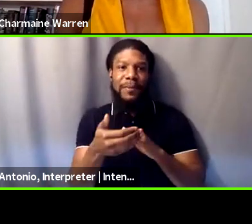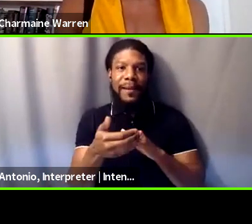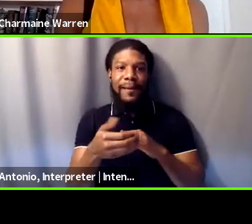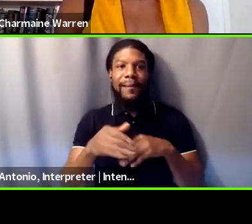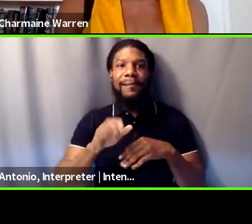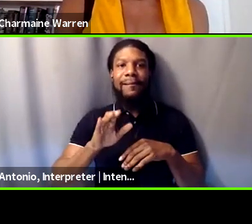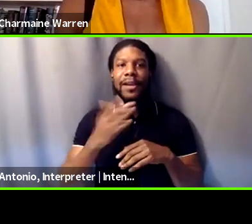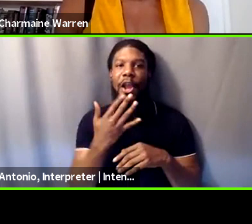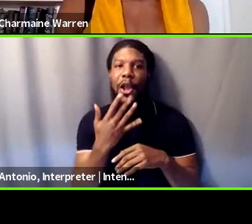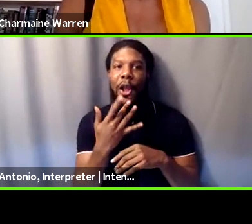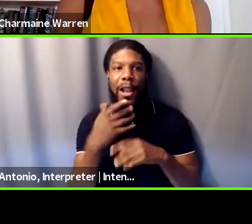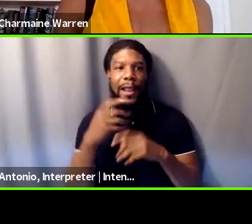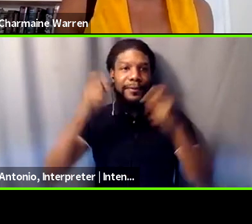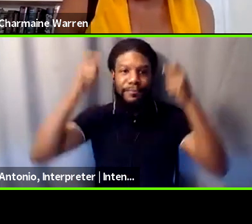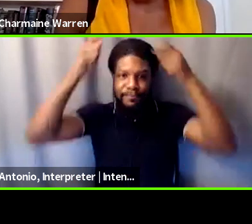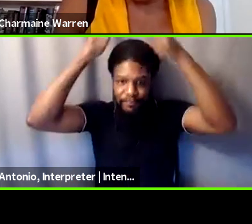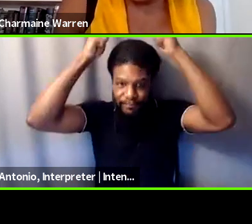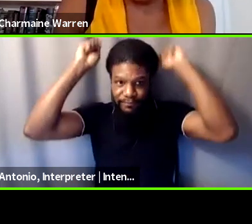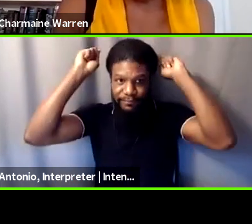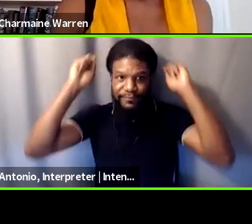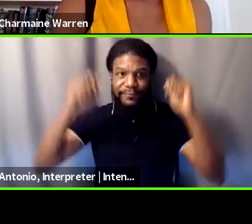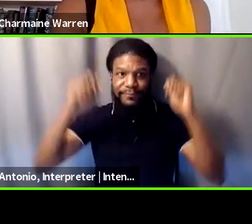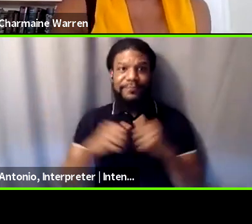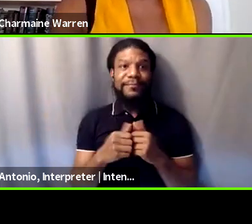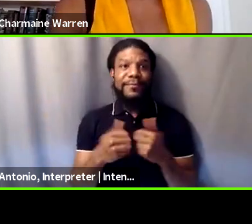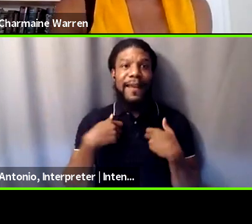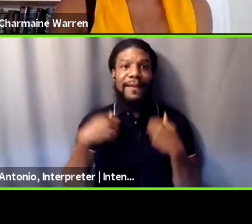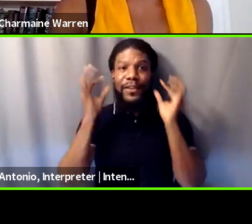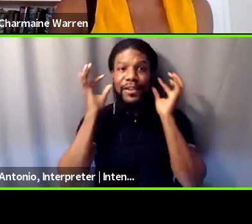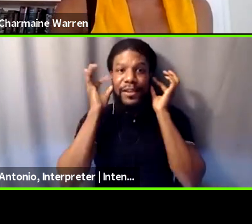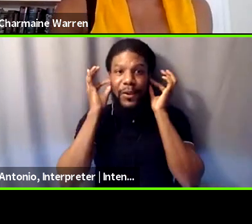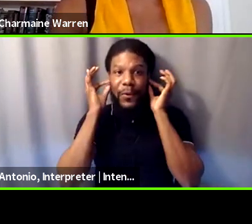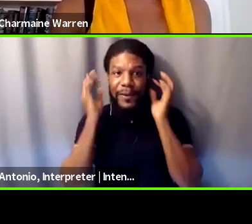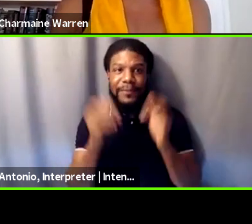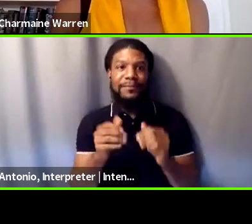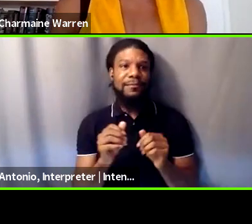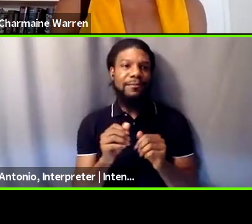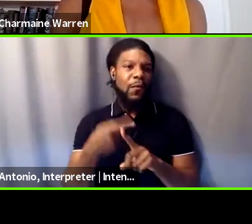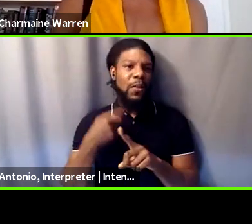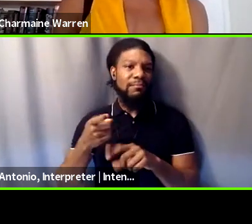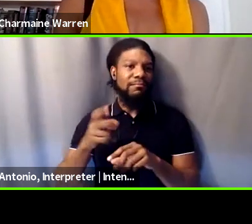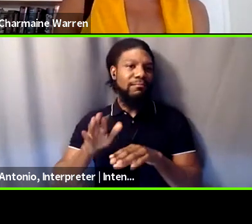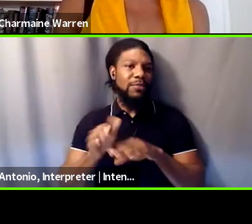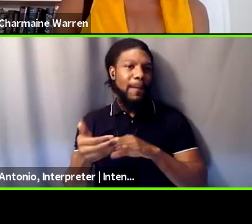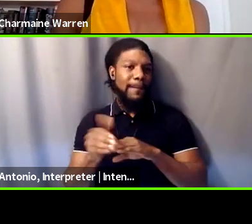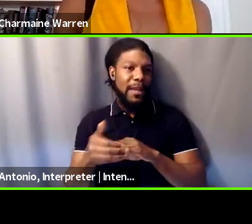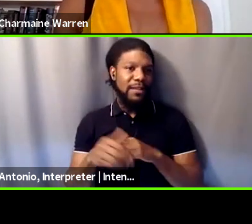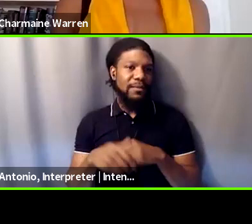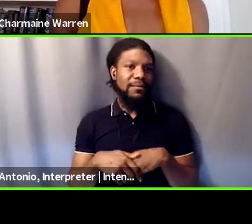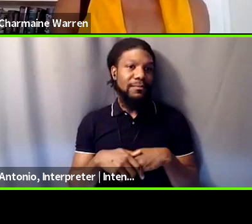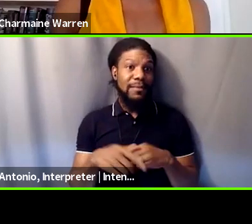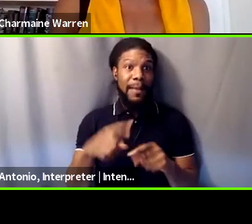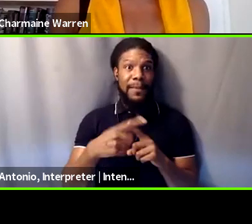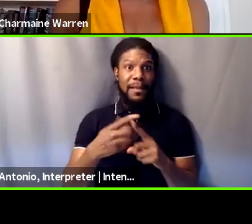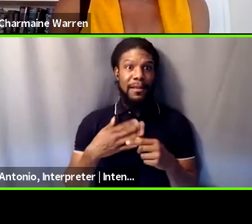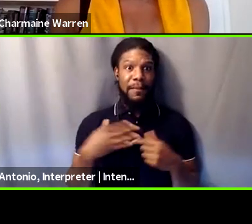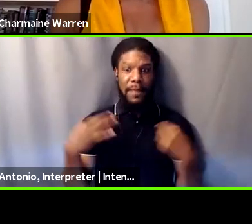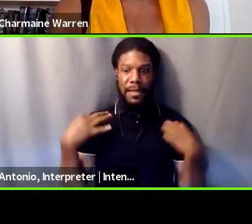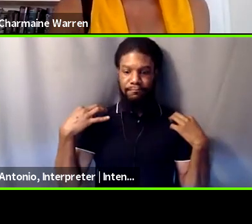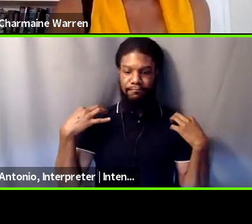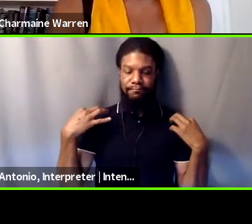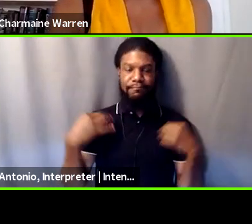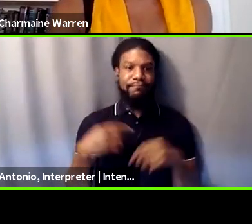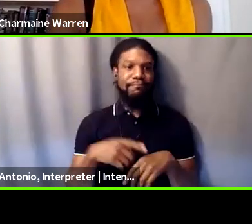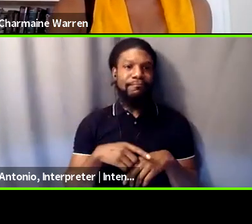mix of cowrie shell and Jamaican colors. And my top is also Jamaican